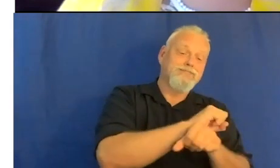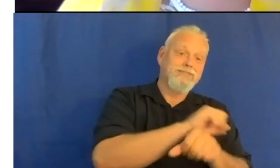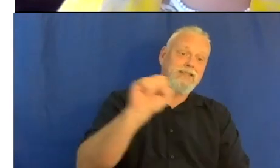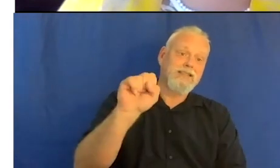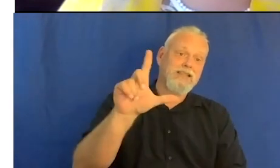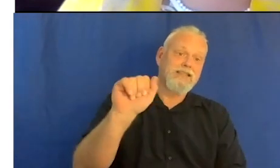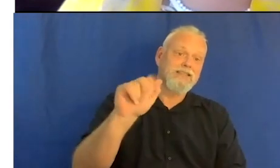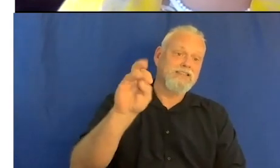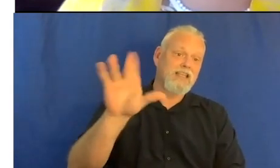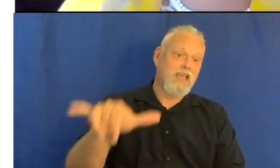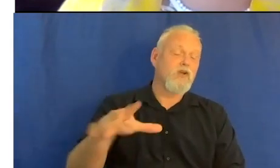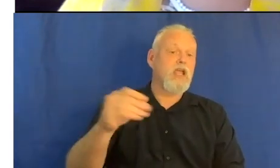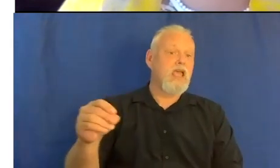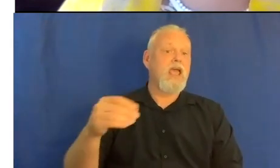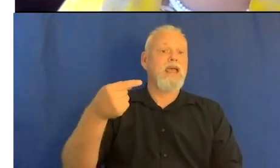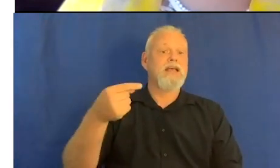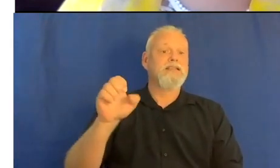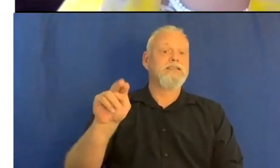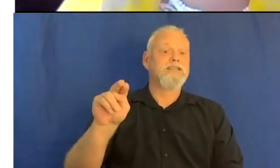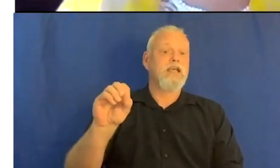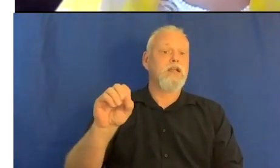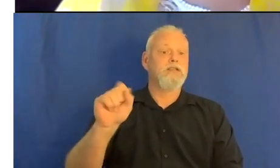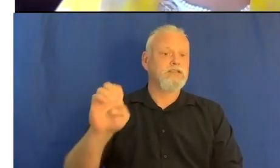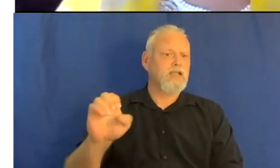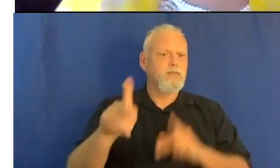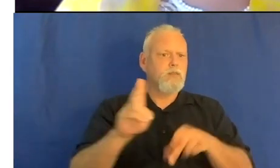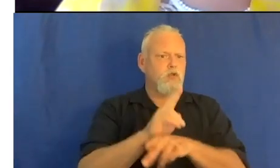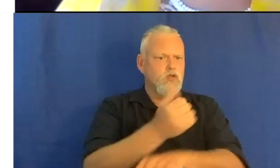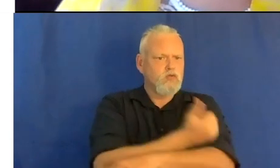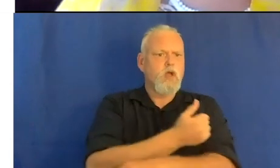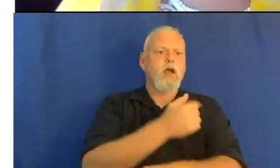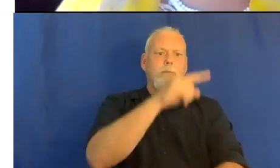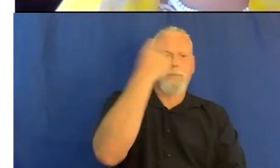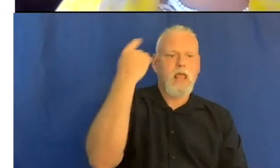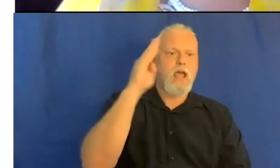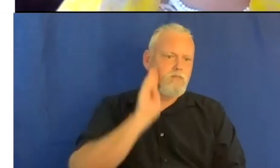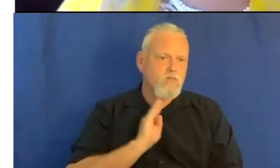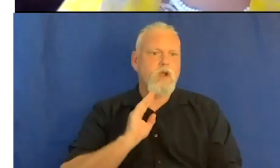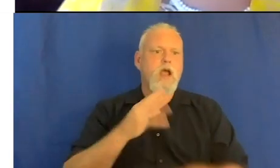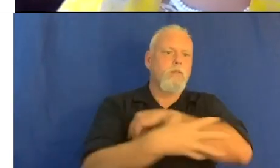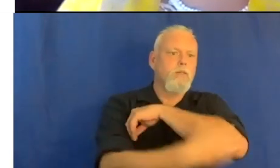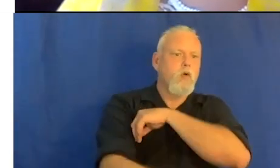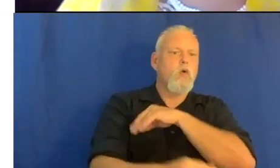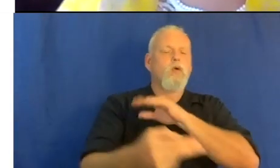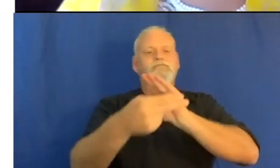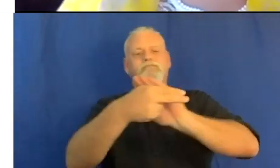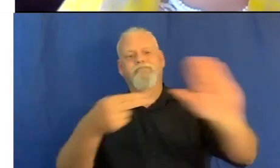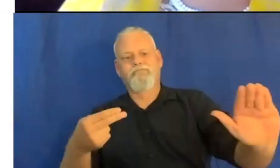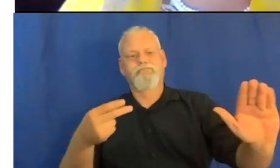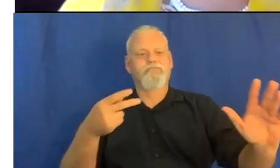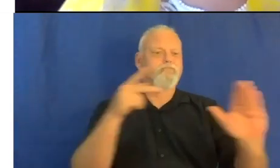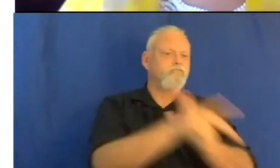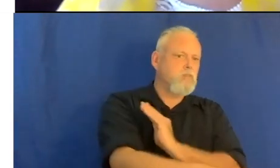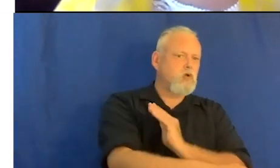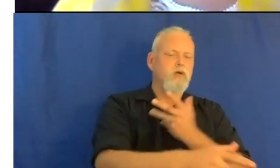especially Black and Brown people, poor people, who've been criminalized, stigmatized, brutalized, and murdered, all in the